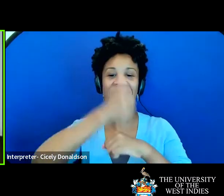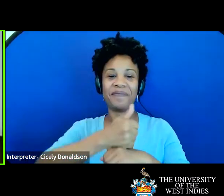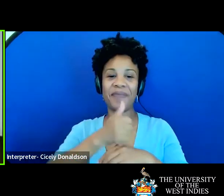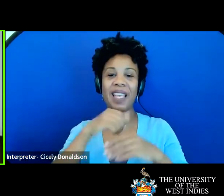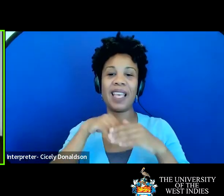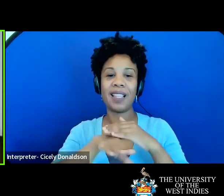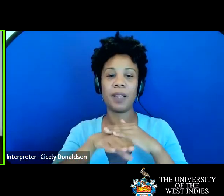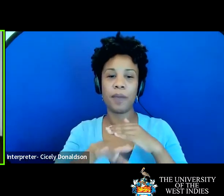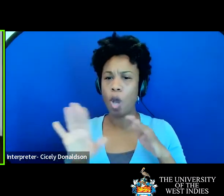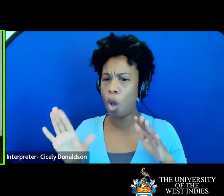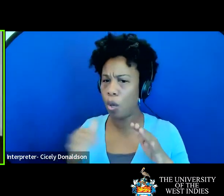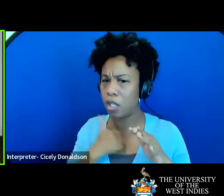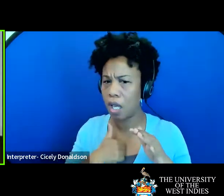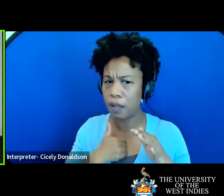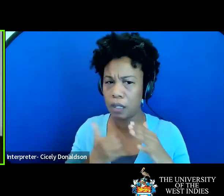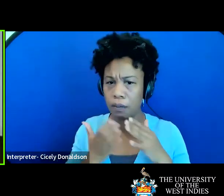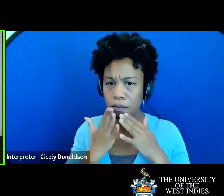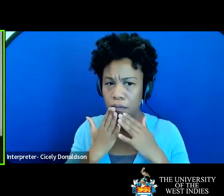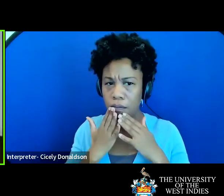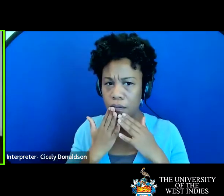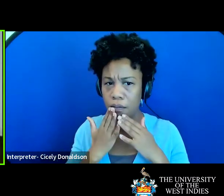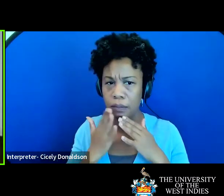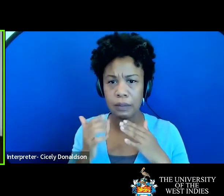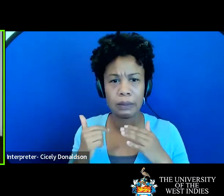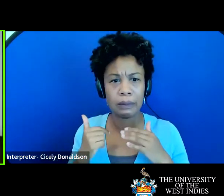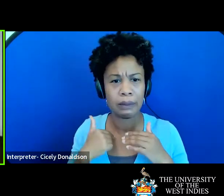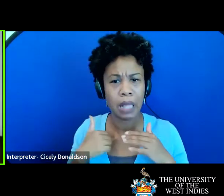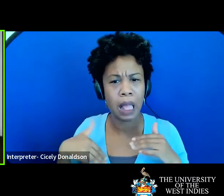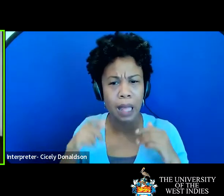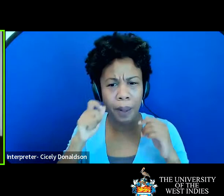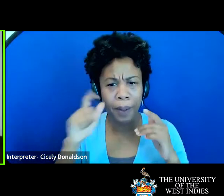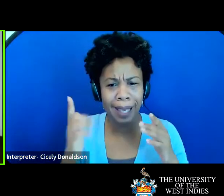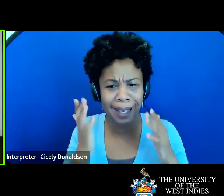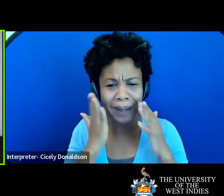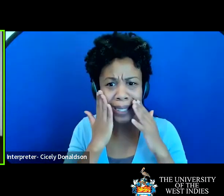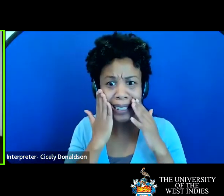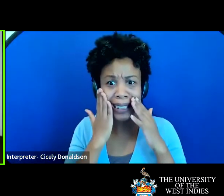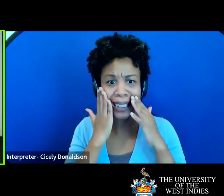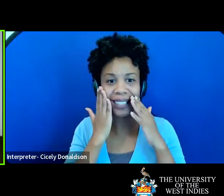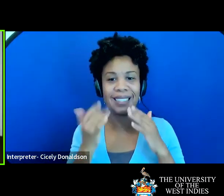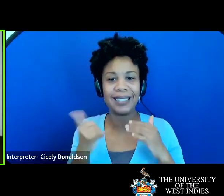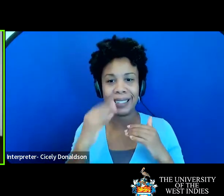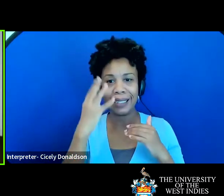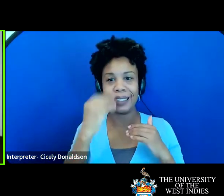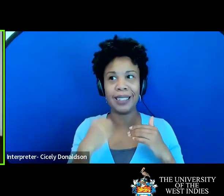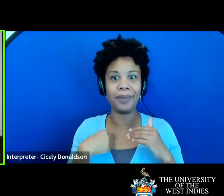Caribbean. Oh, sorry. I haven't woken up yet, as yet it seems.